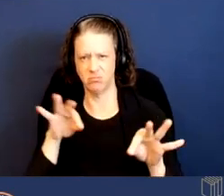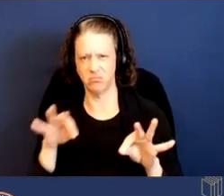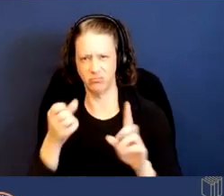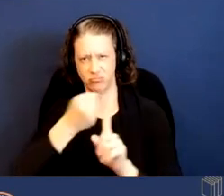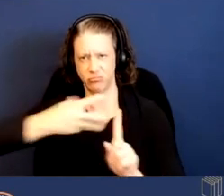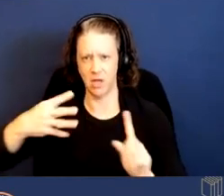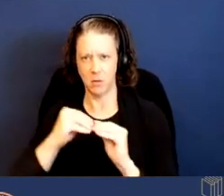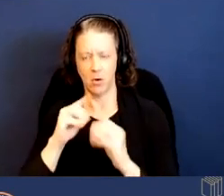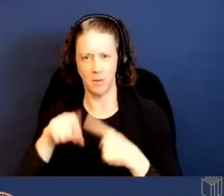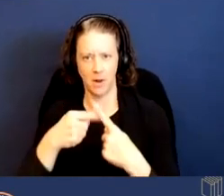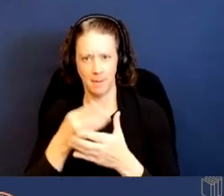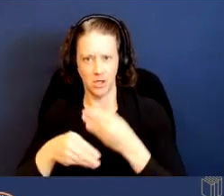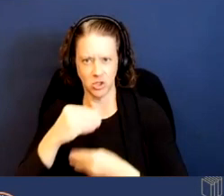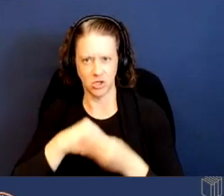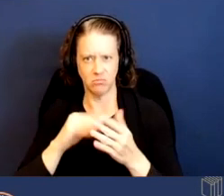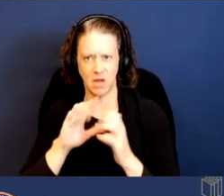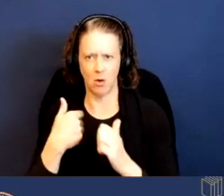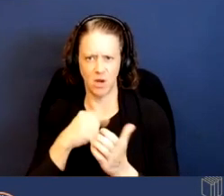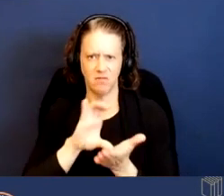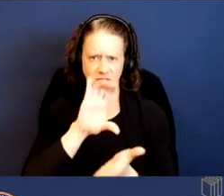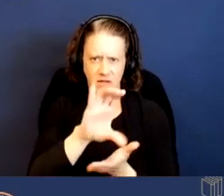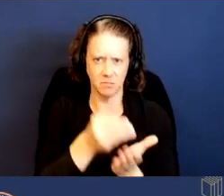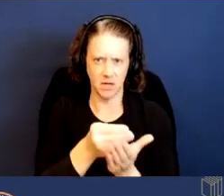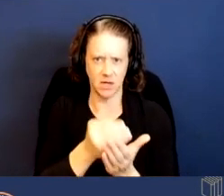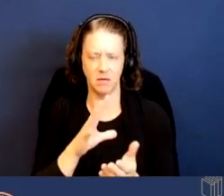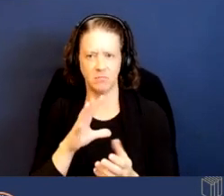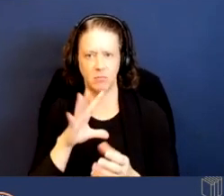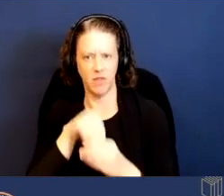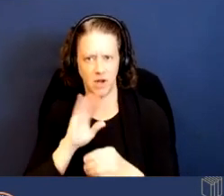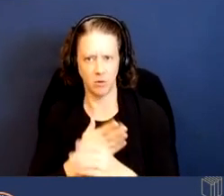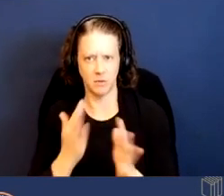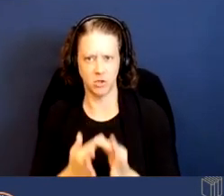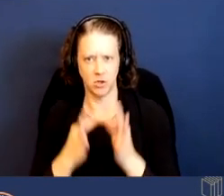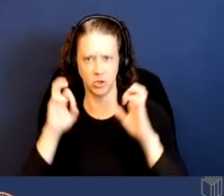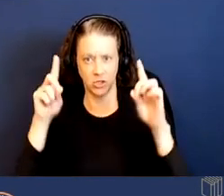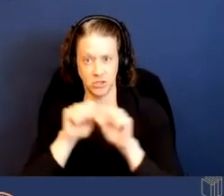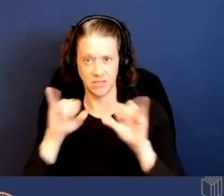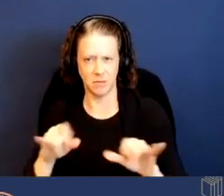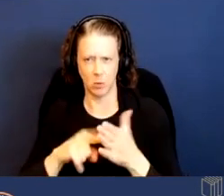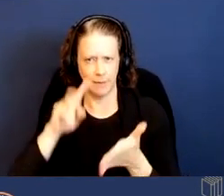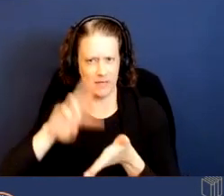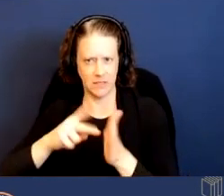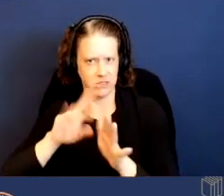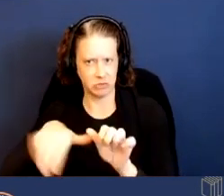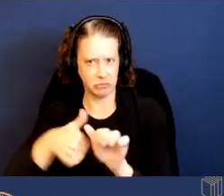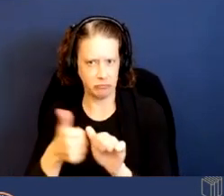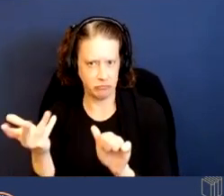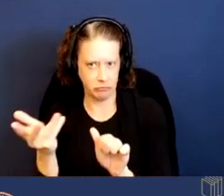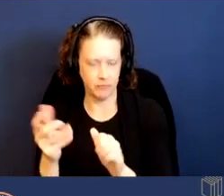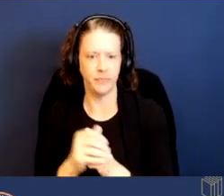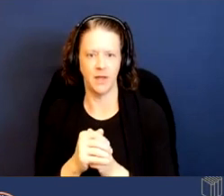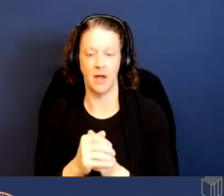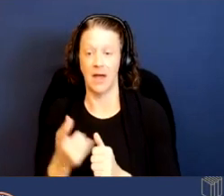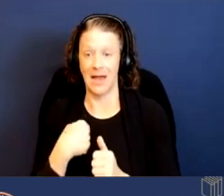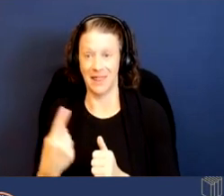the investments and sort of what that means, again, is really showing, I